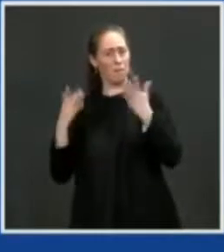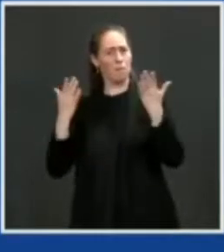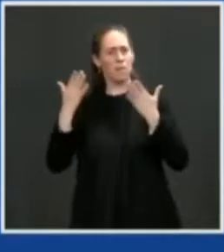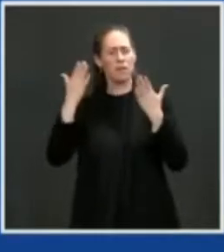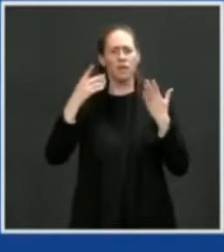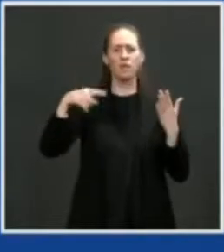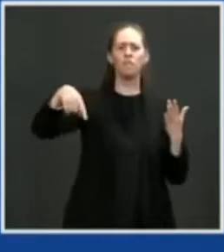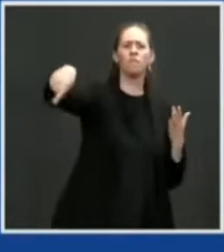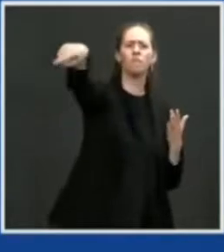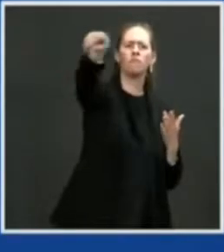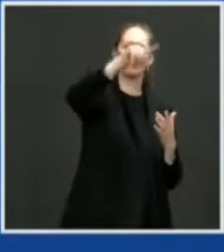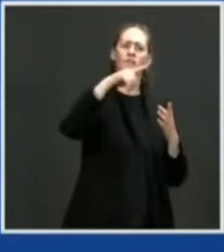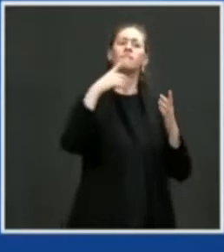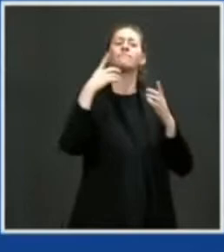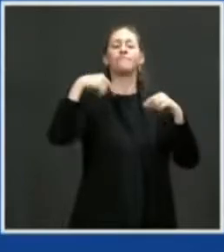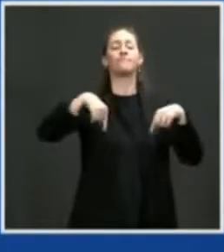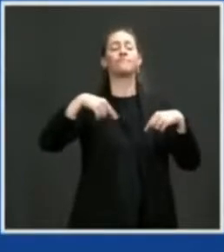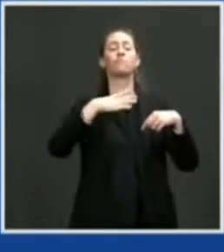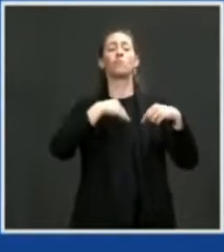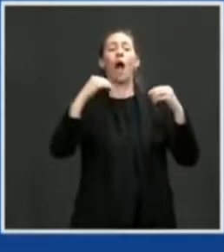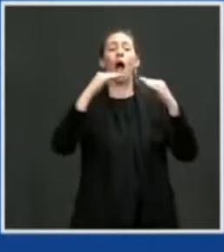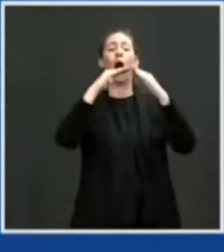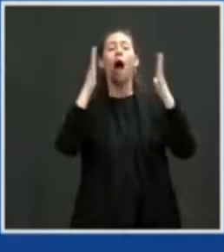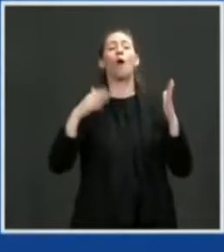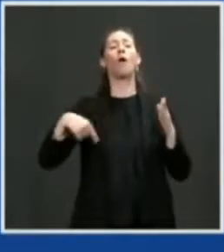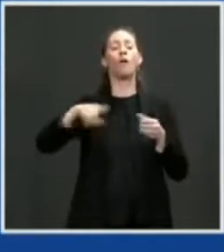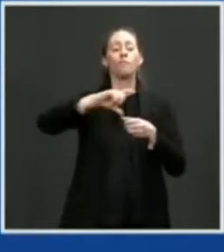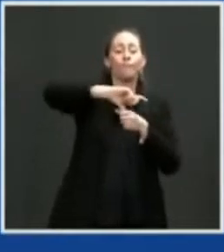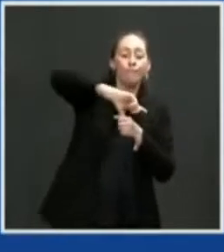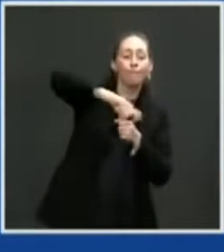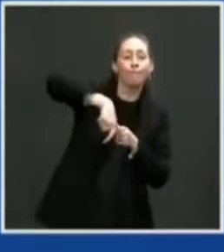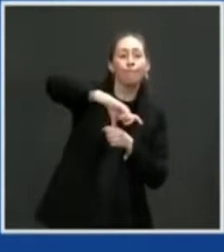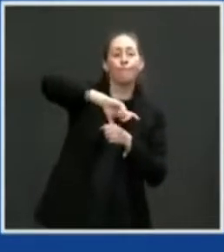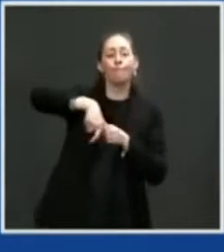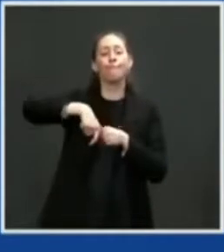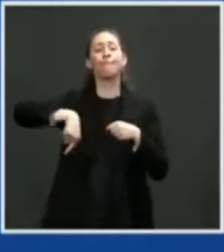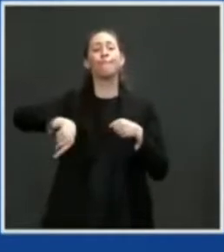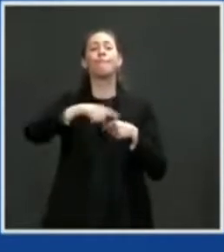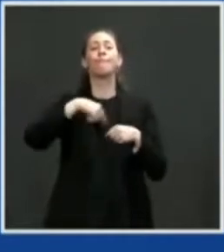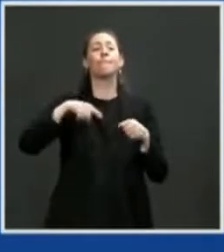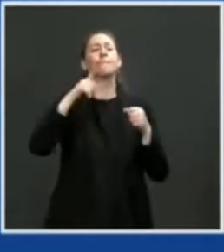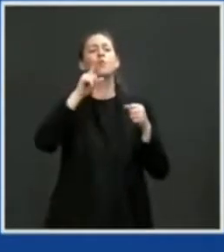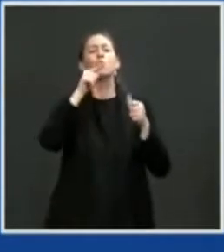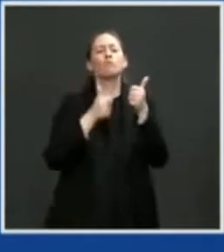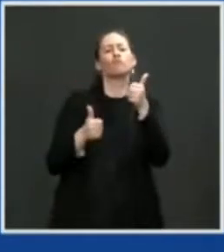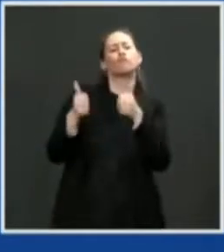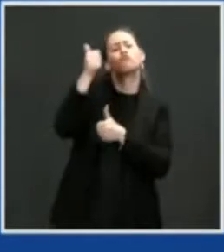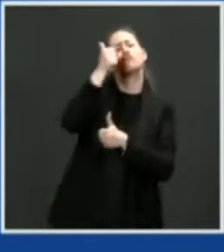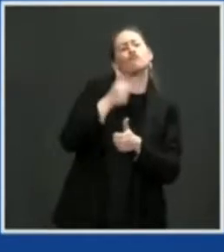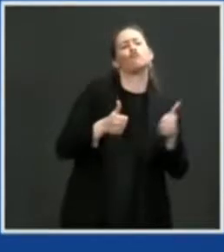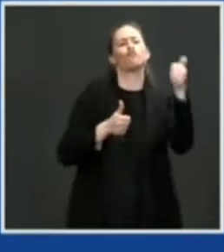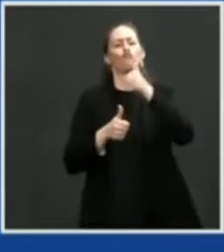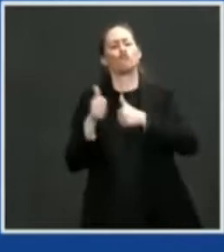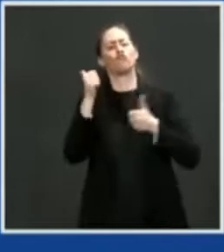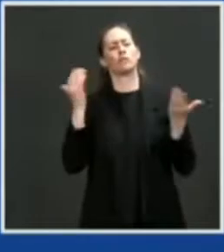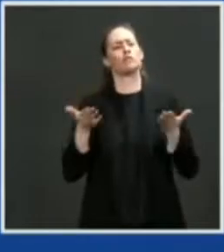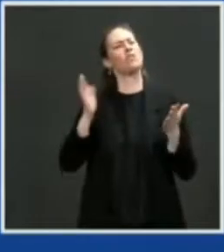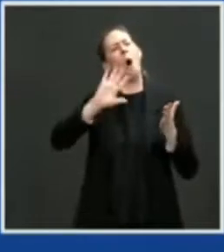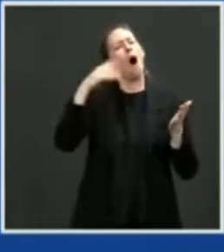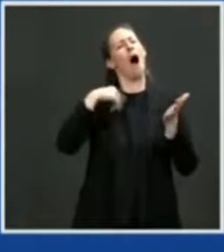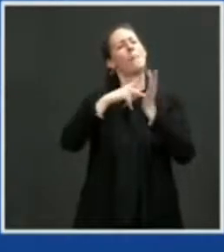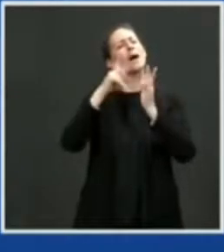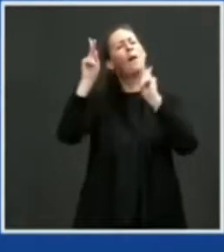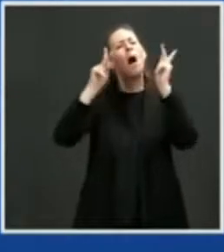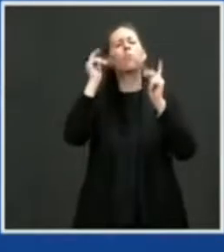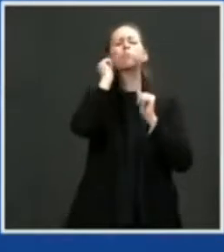outside this White House. I'm not talking You about know, in the field. the elected officials. I'm talking about voters. I'm talking Voters. about, you know,